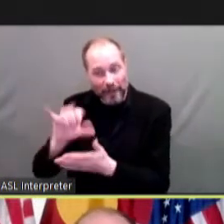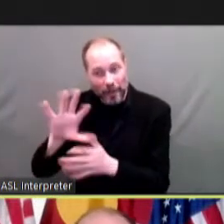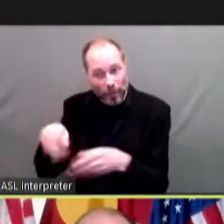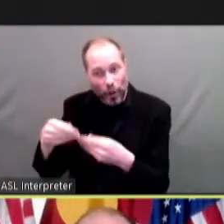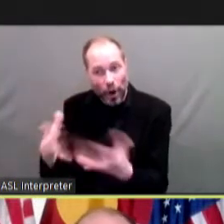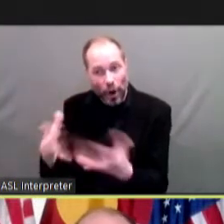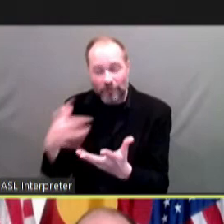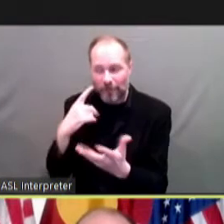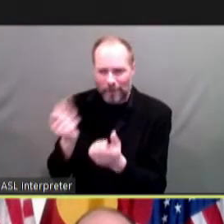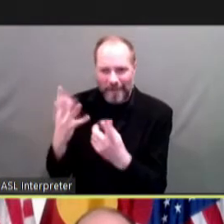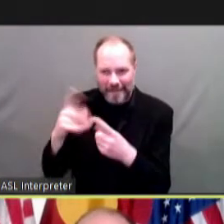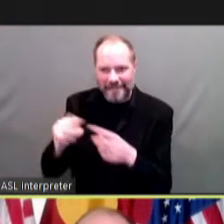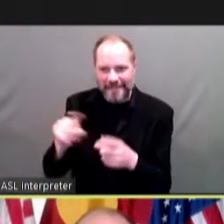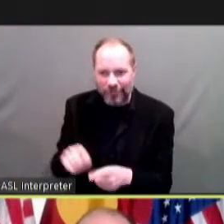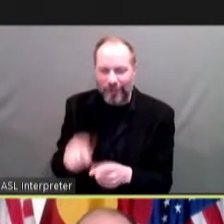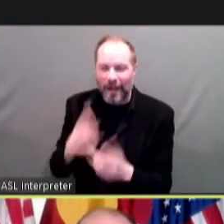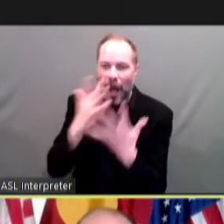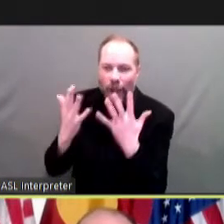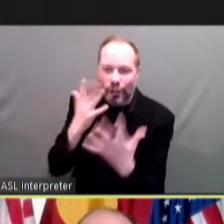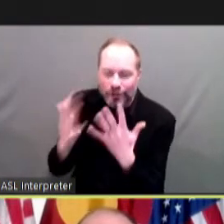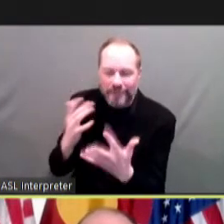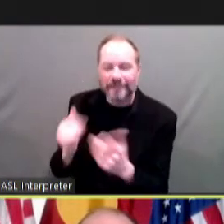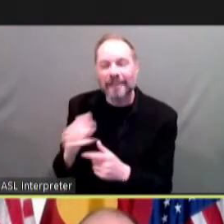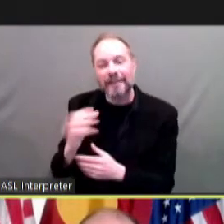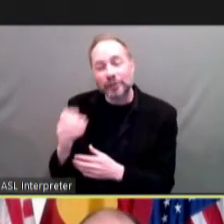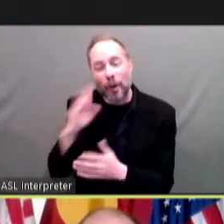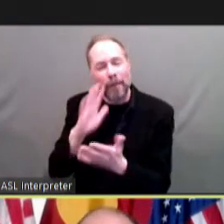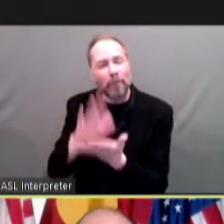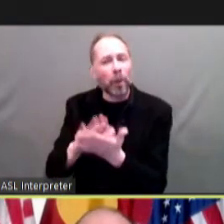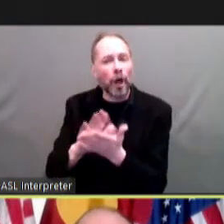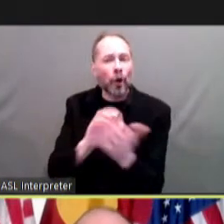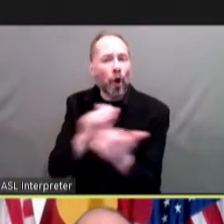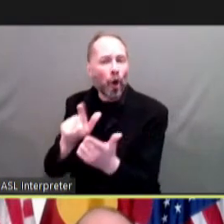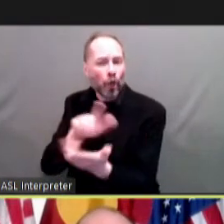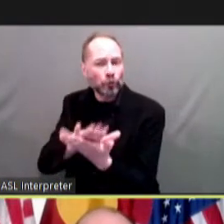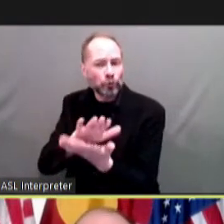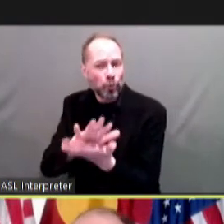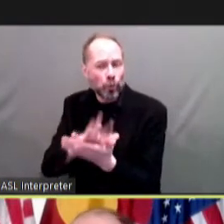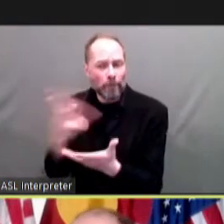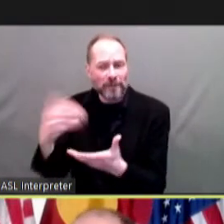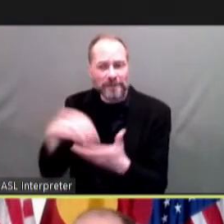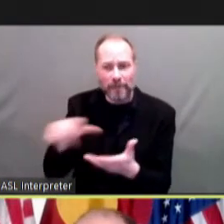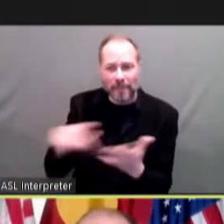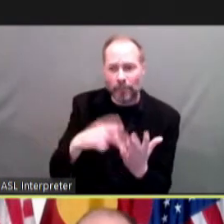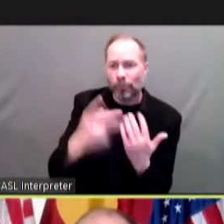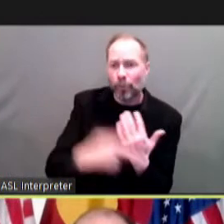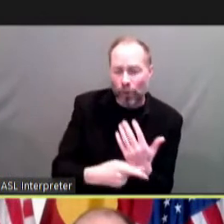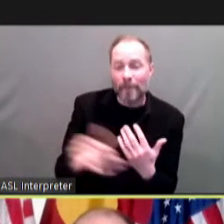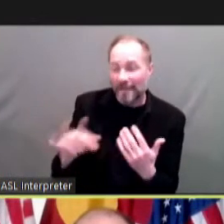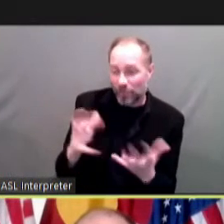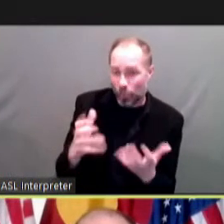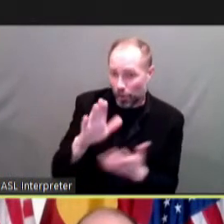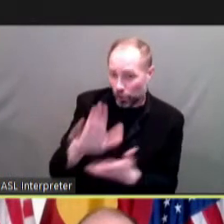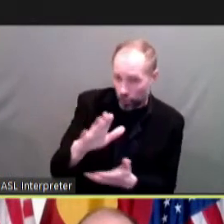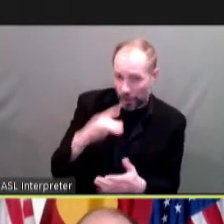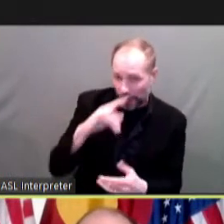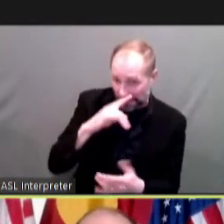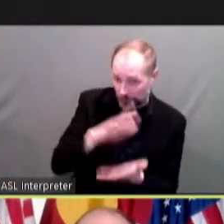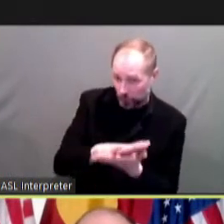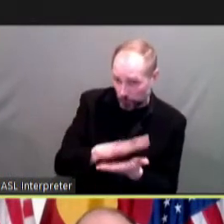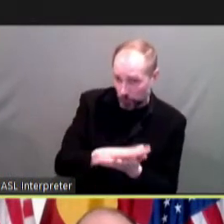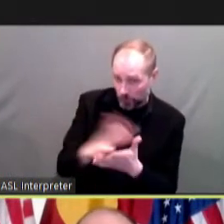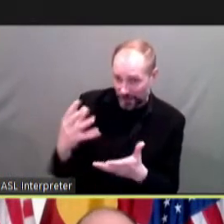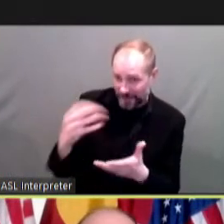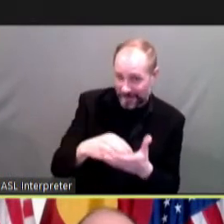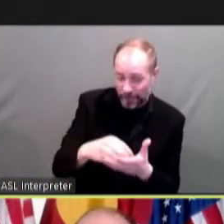in a number of different colors, and I applaud all the schools that are participating in this program. If you'd like your kid's school to participate or not, please let